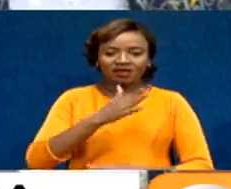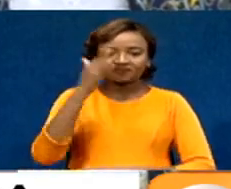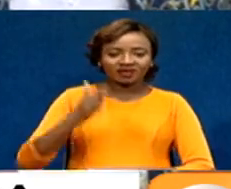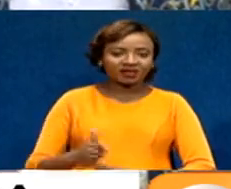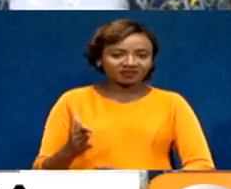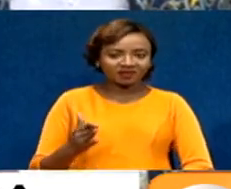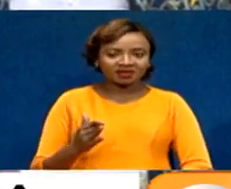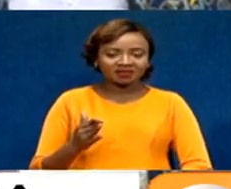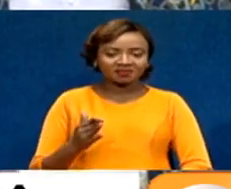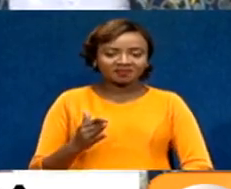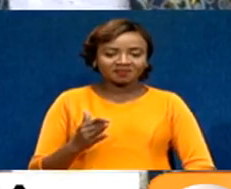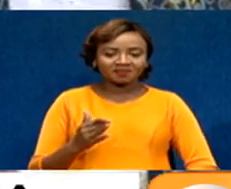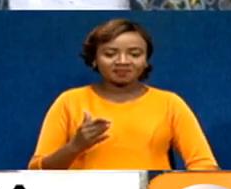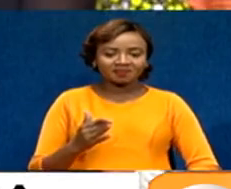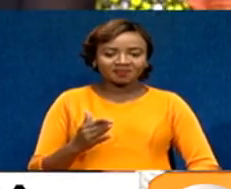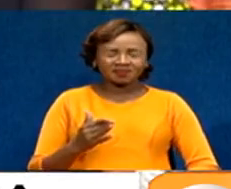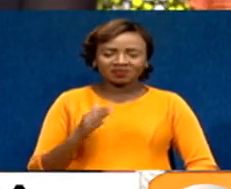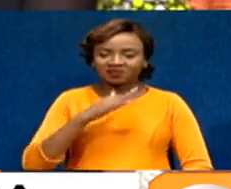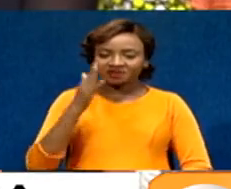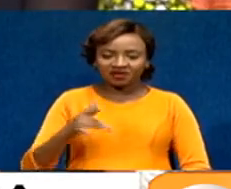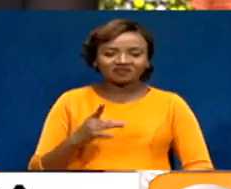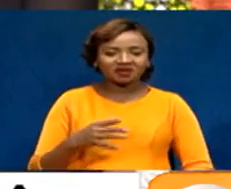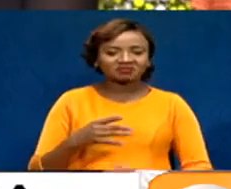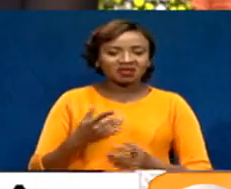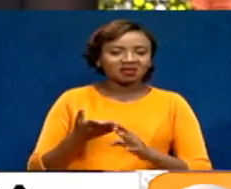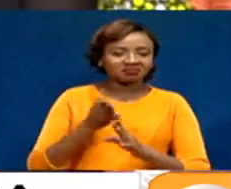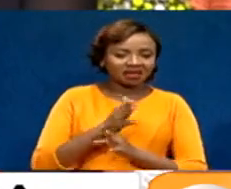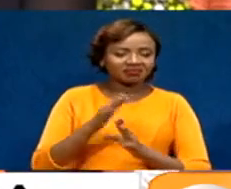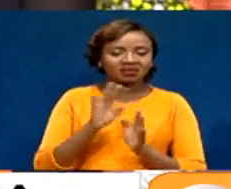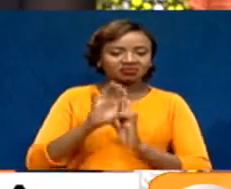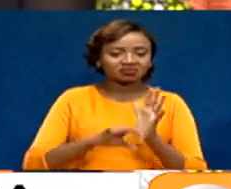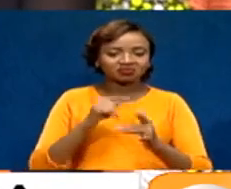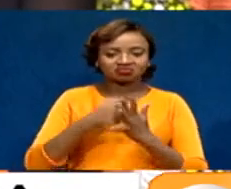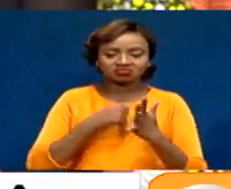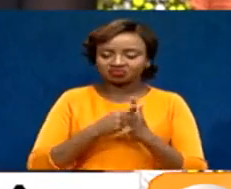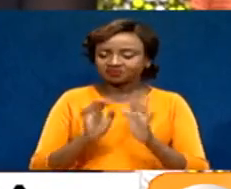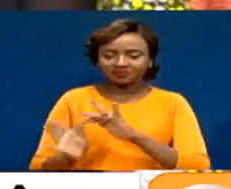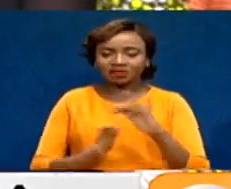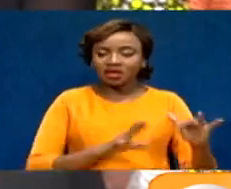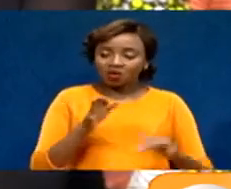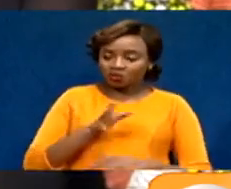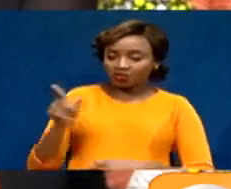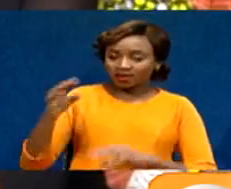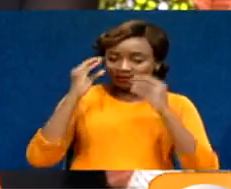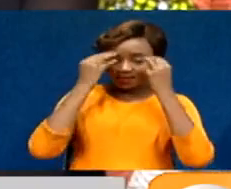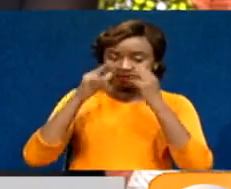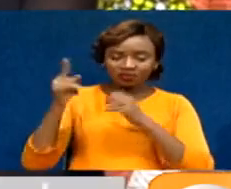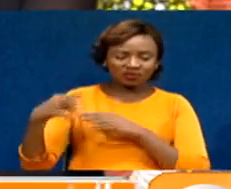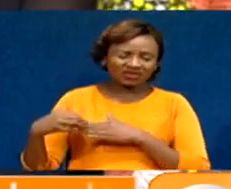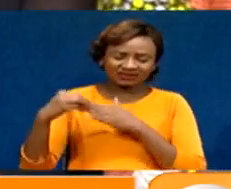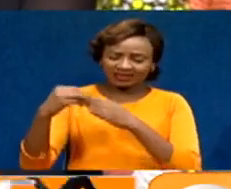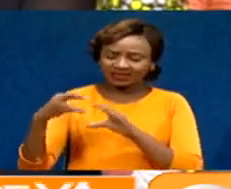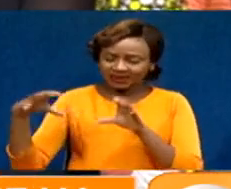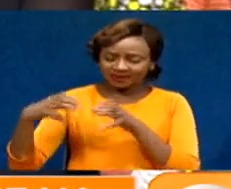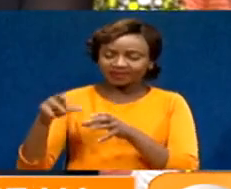even adhered to the constitution. Martha is a leader. Martha has led a party called Na Kenya for many